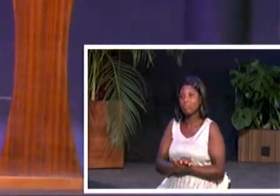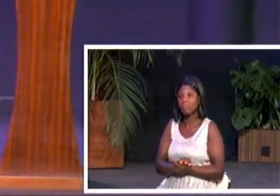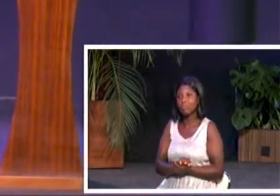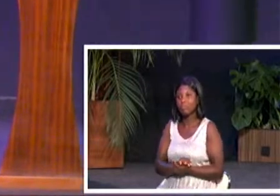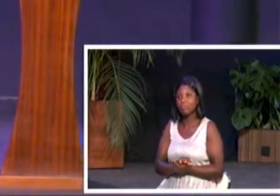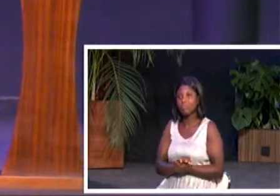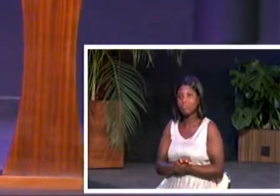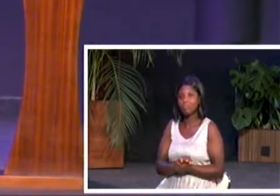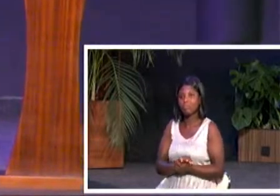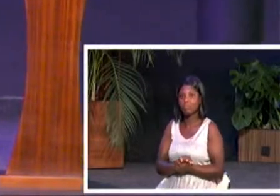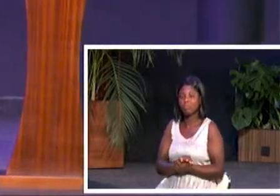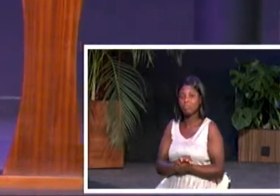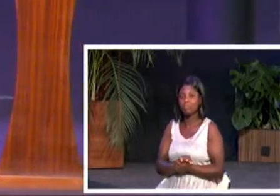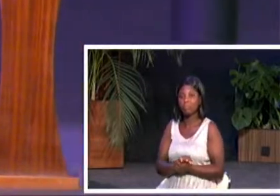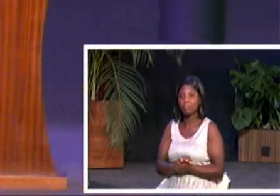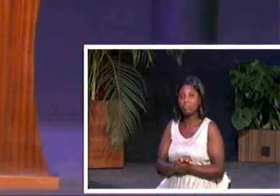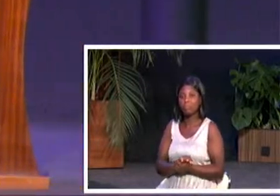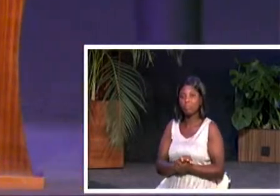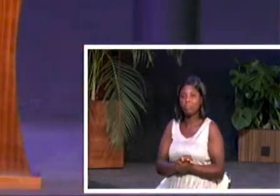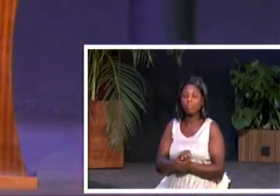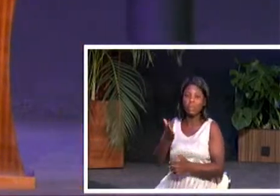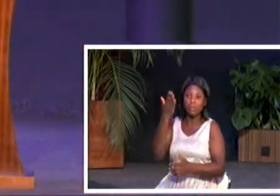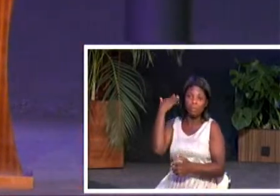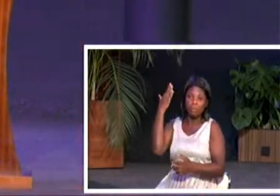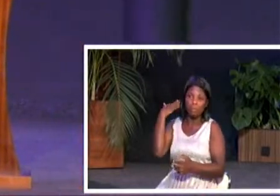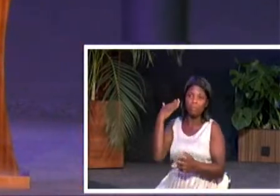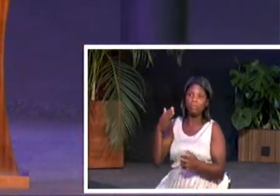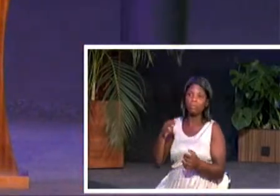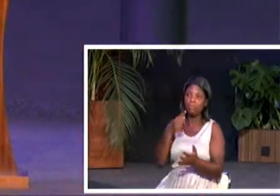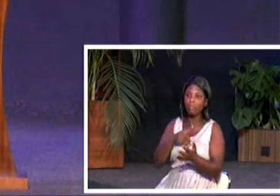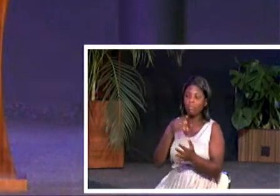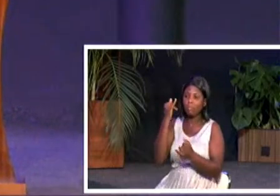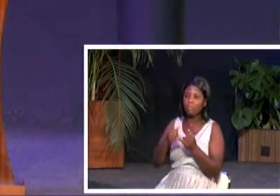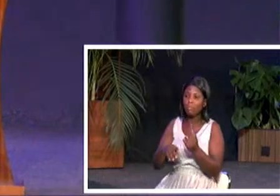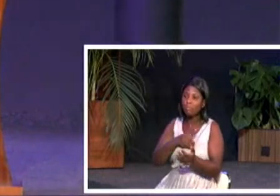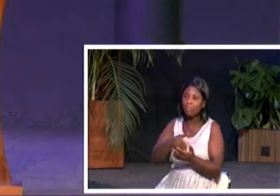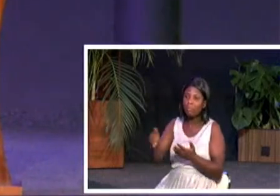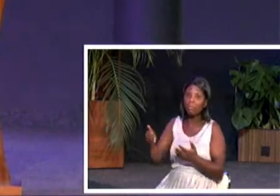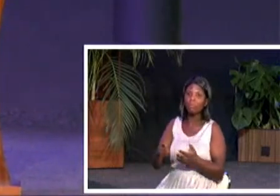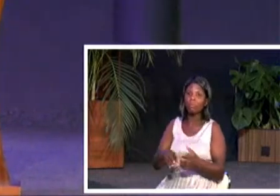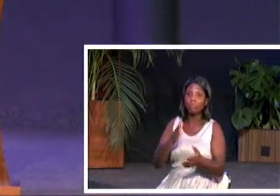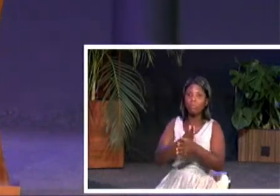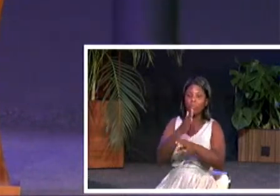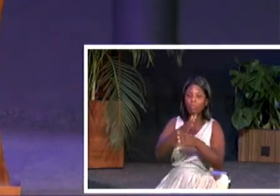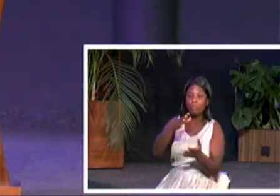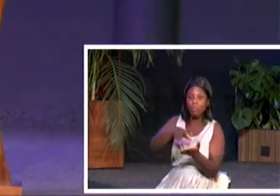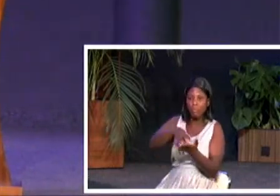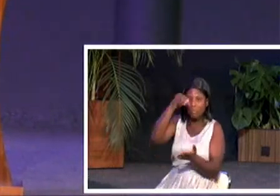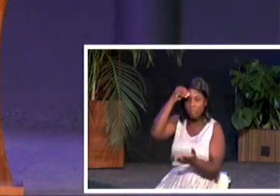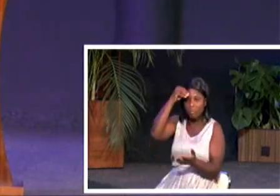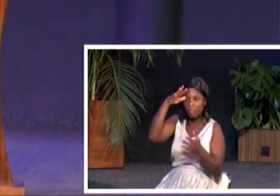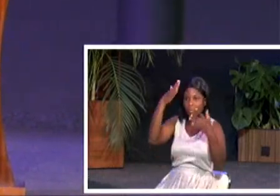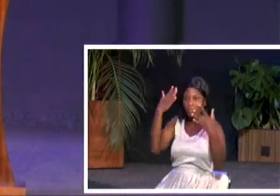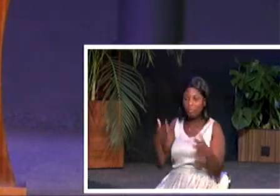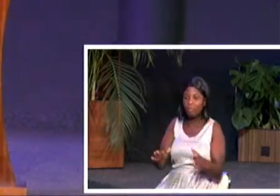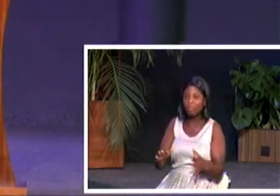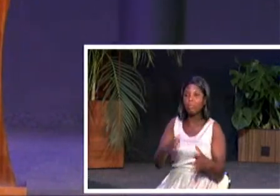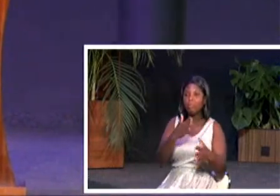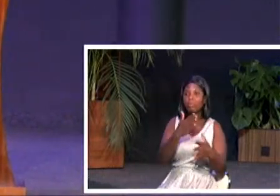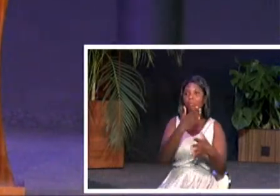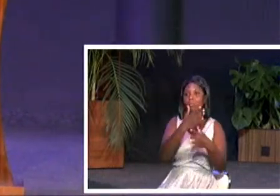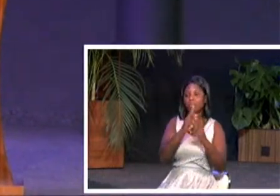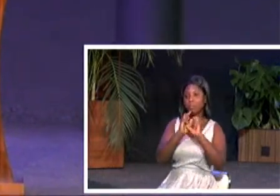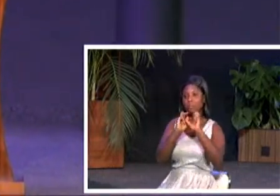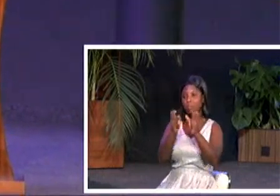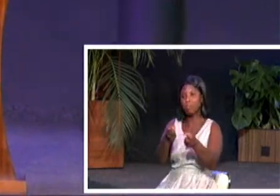The third prize winner will win the exercise watch and then the book for the